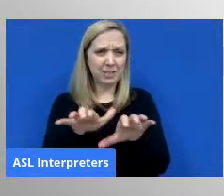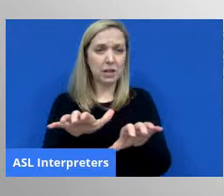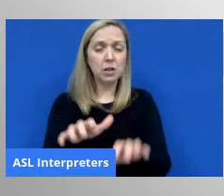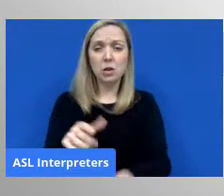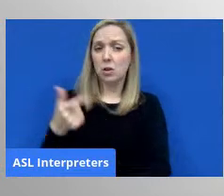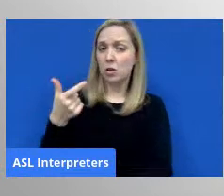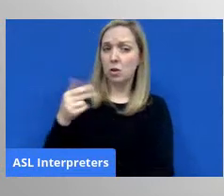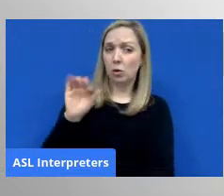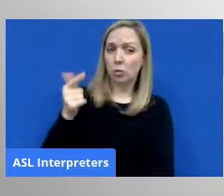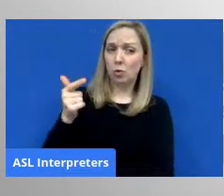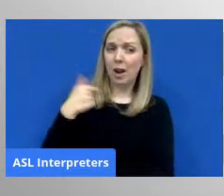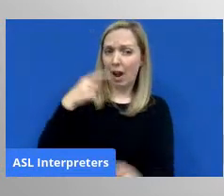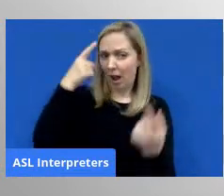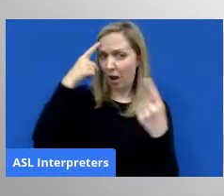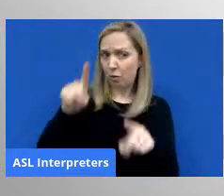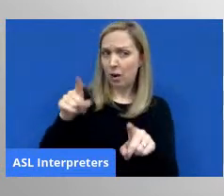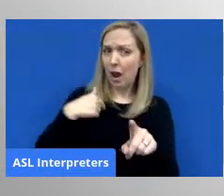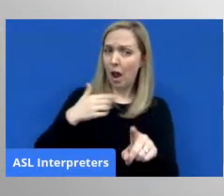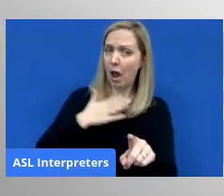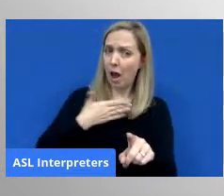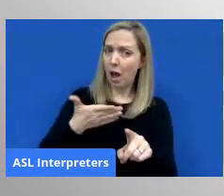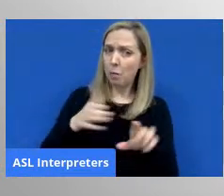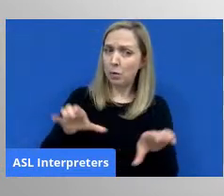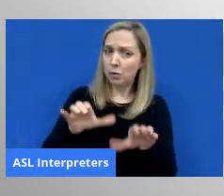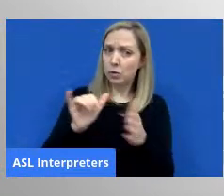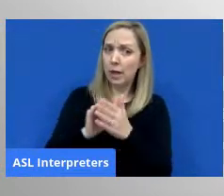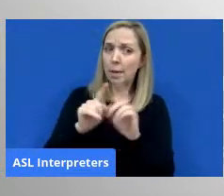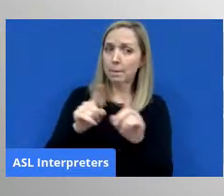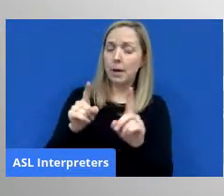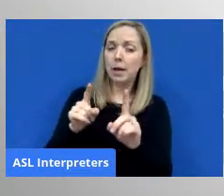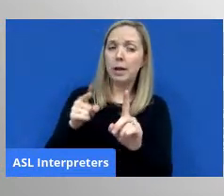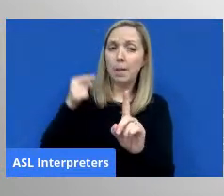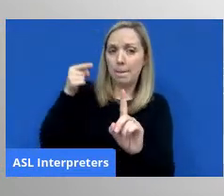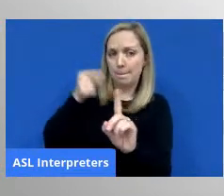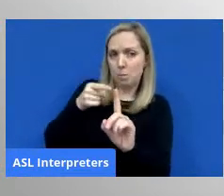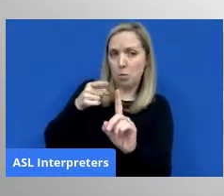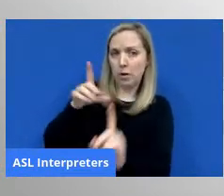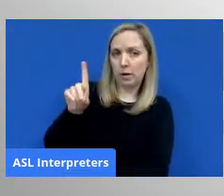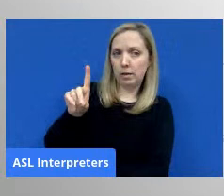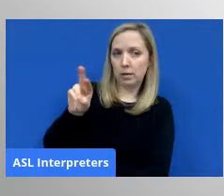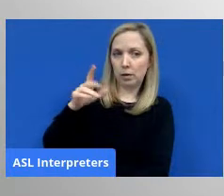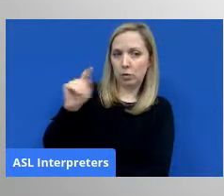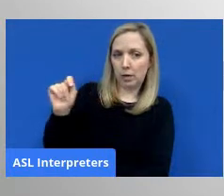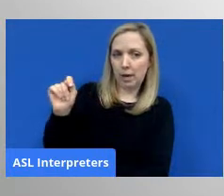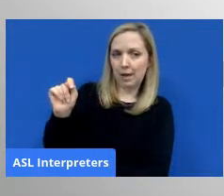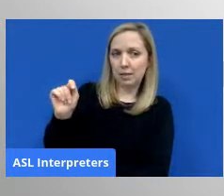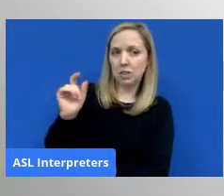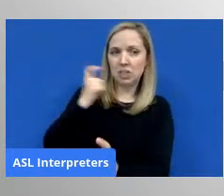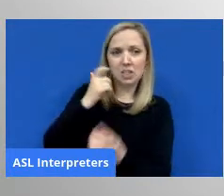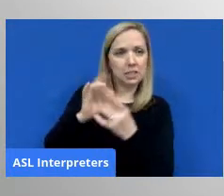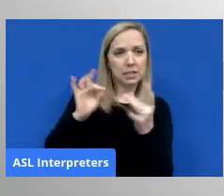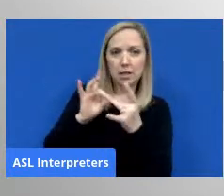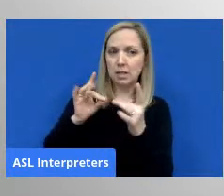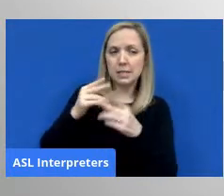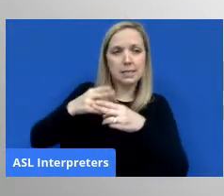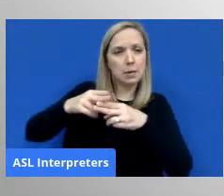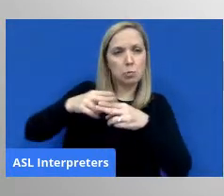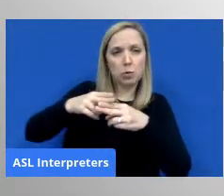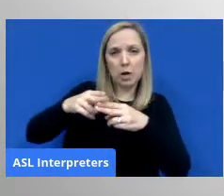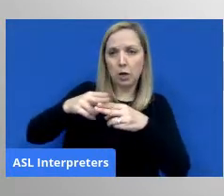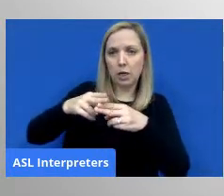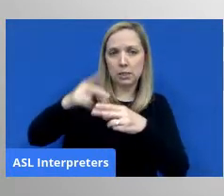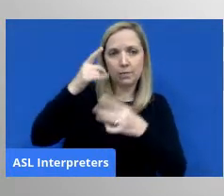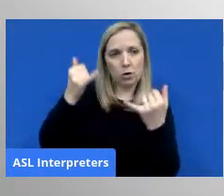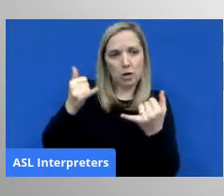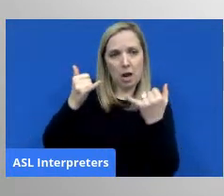I'm willing to also do that, but what Dr. Gann is saying, that this is temporary. This is for right now, as we're